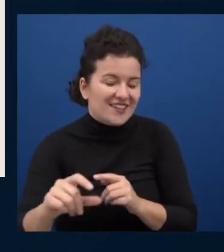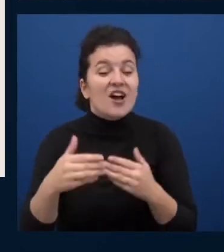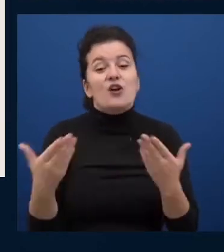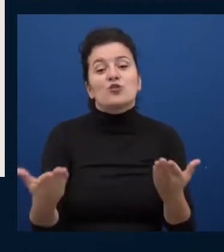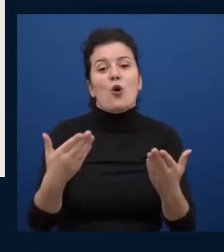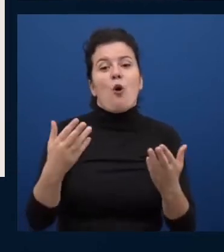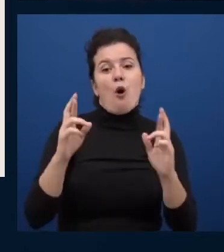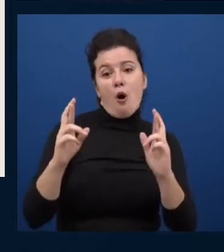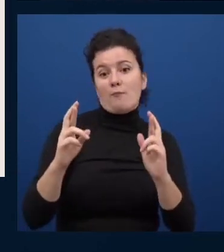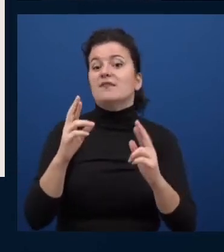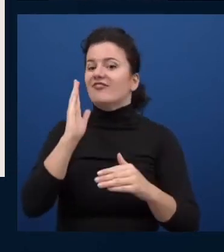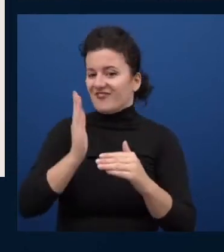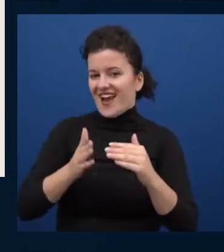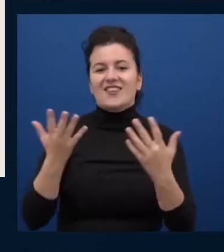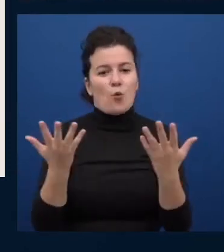on October 19th.